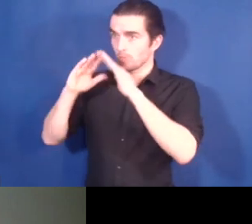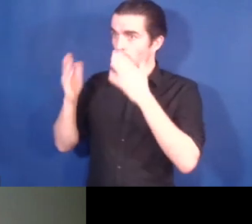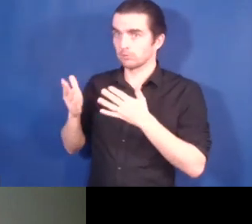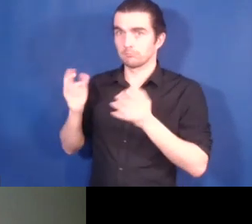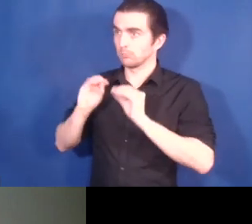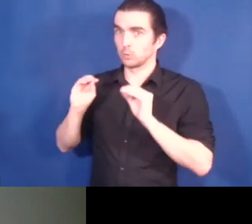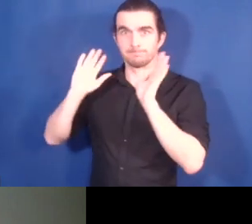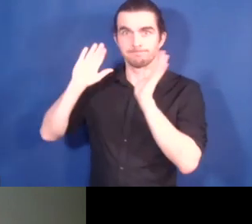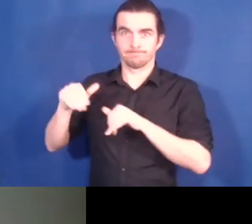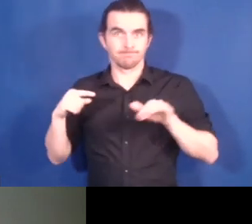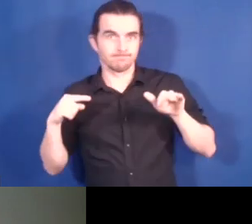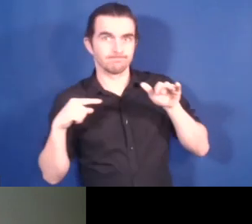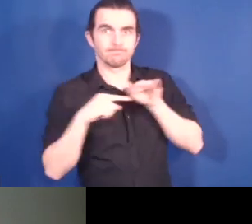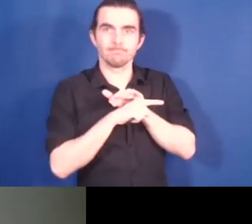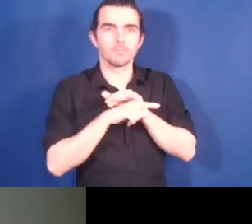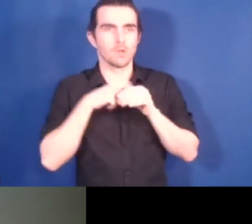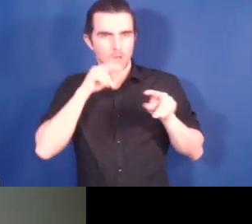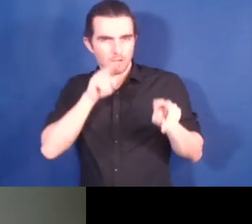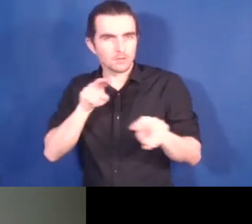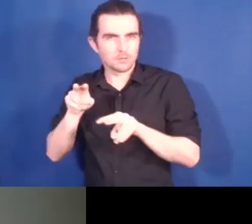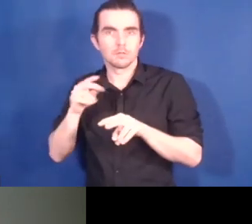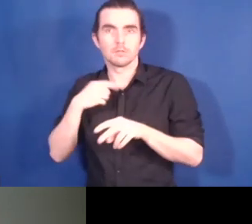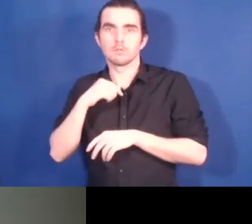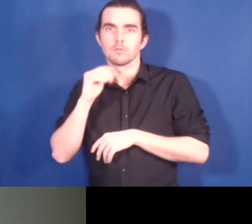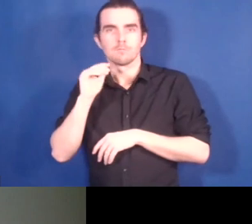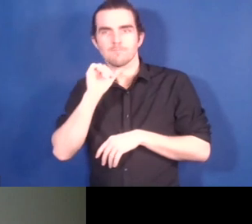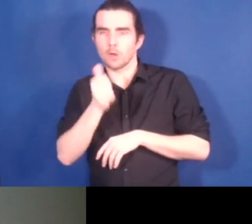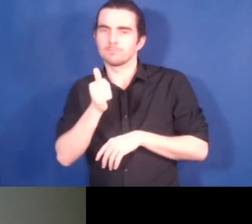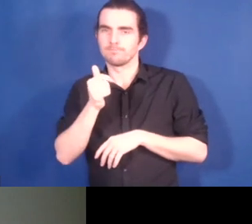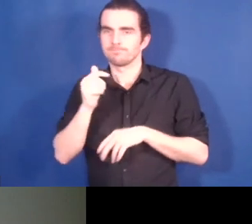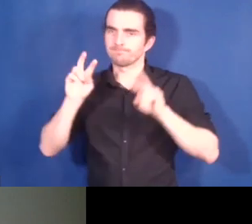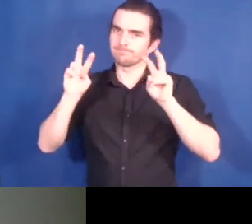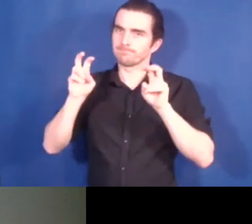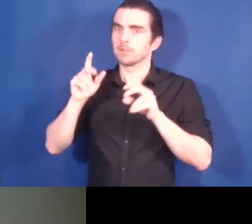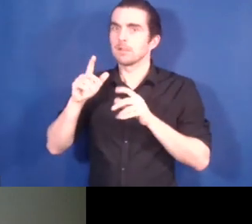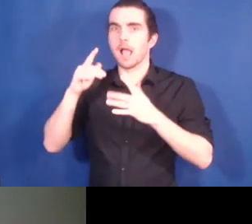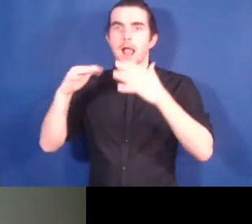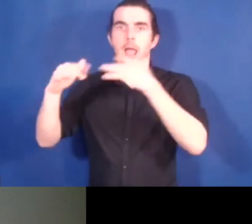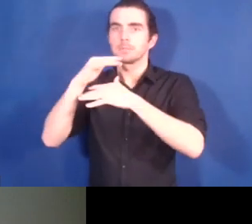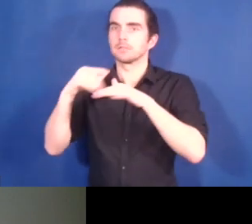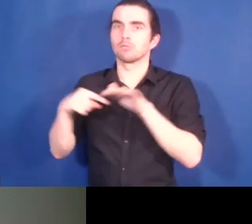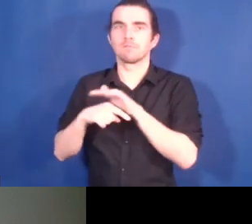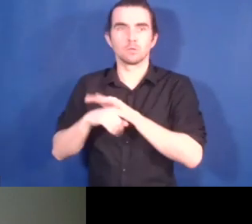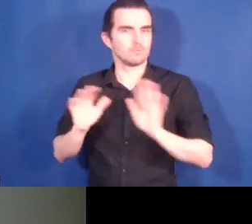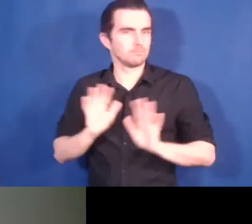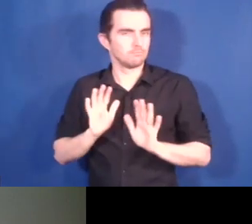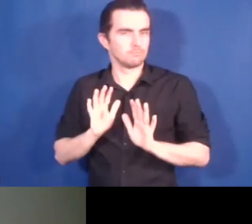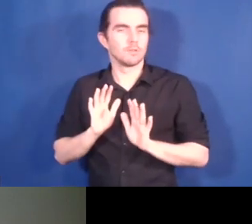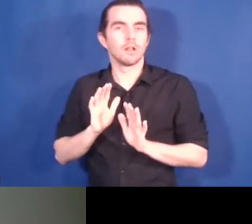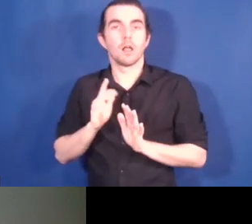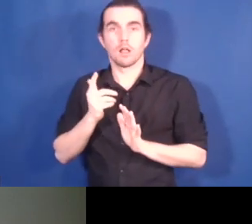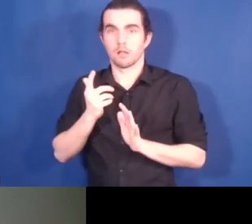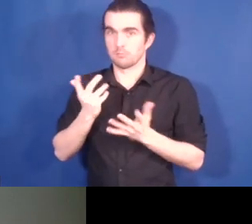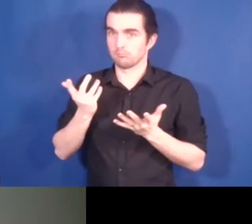cases, so that communities who know that they're going to have to leave can make that